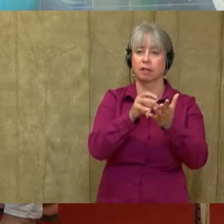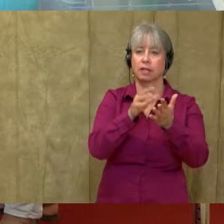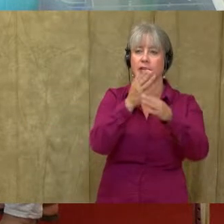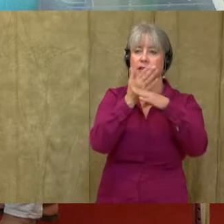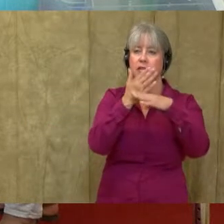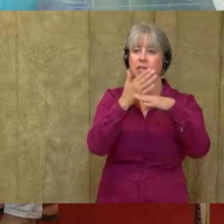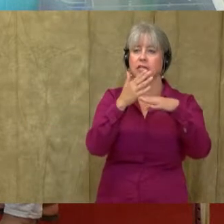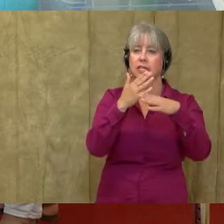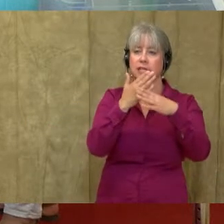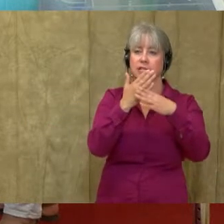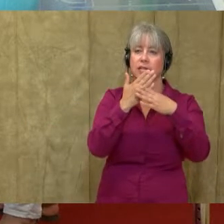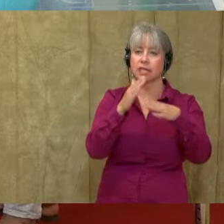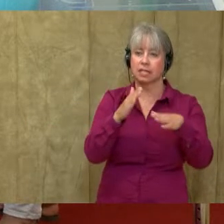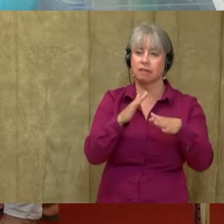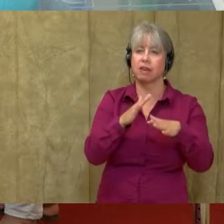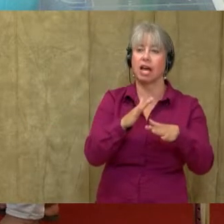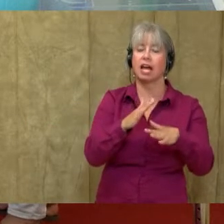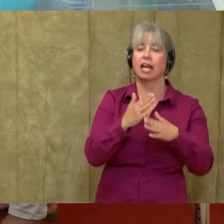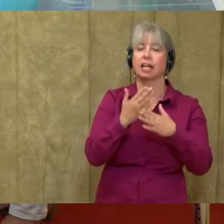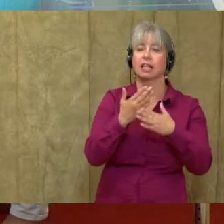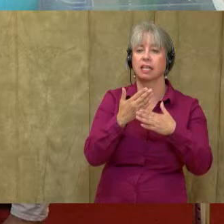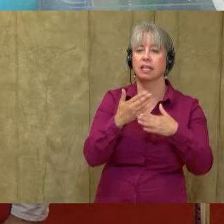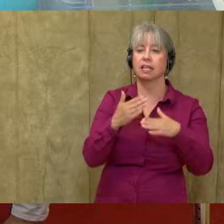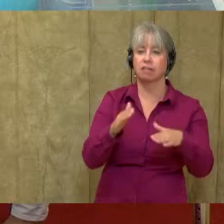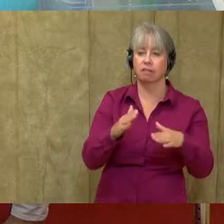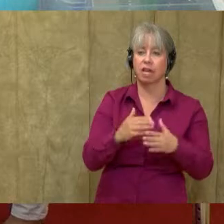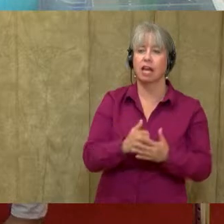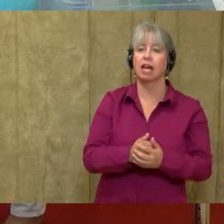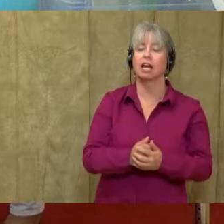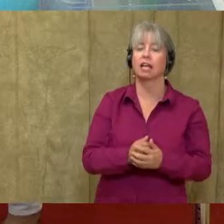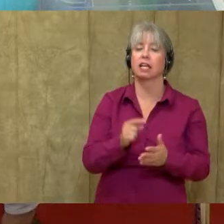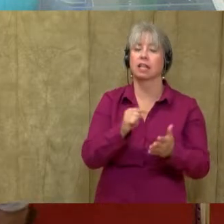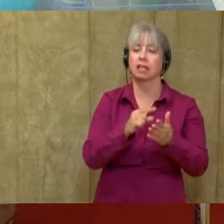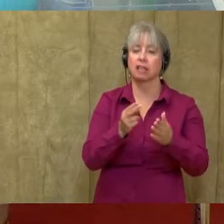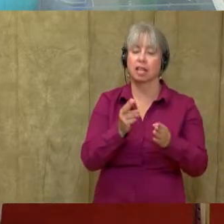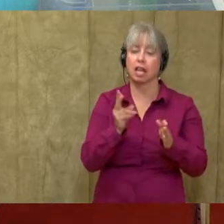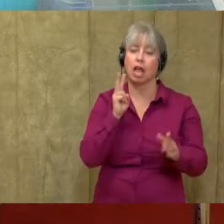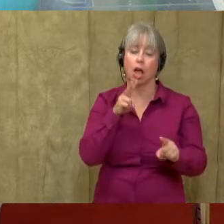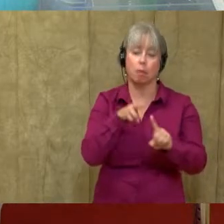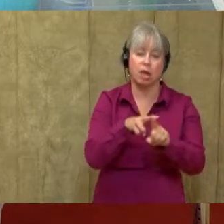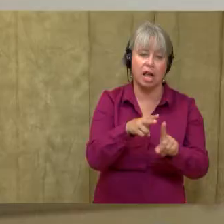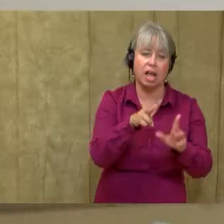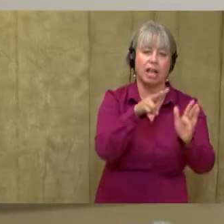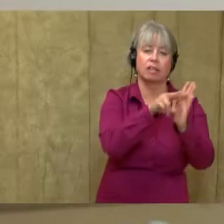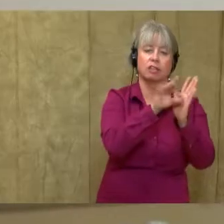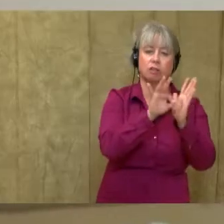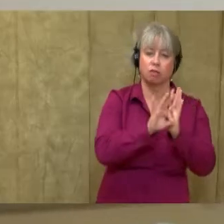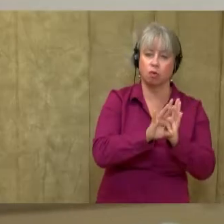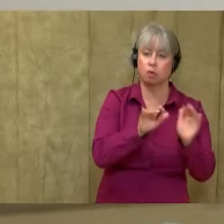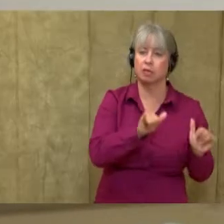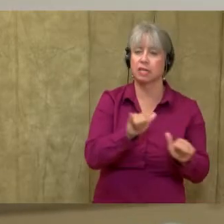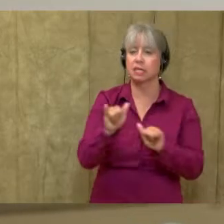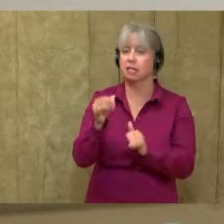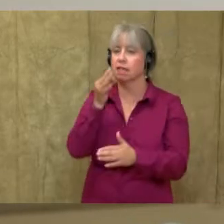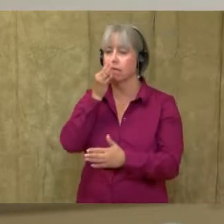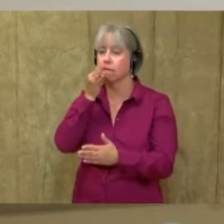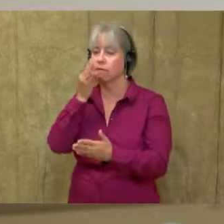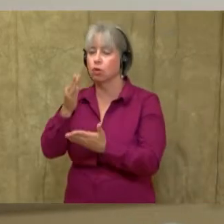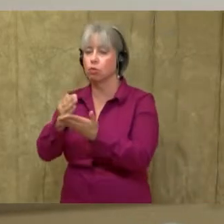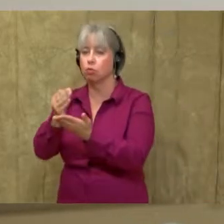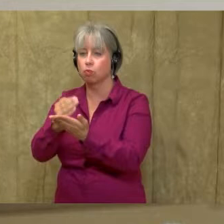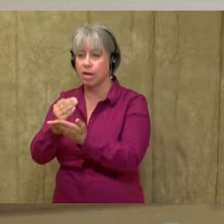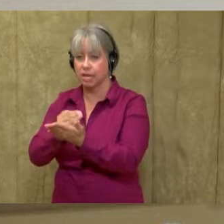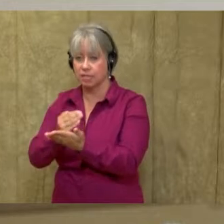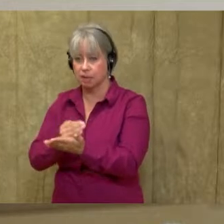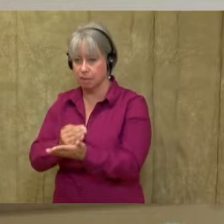it by 2 so that you get your radius, and then you can plug it into your formula. Remember, formula is like a recipe. You have to have the right